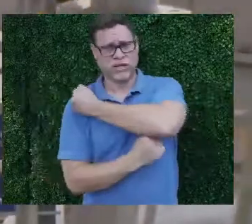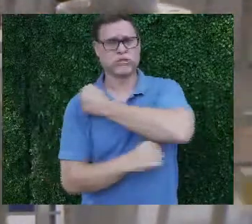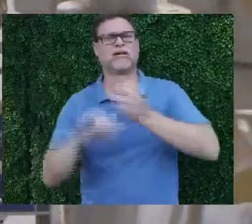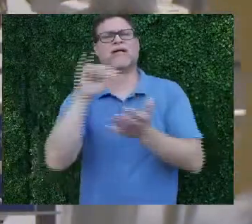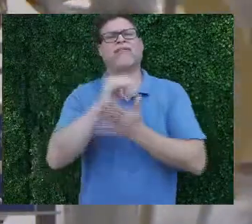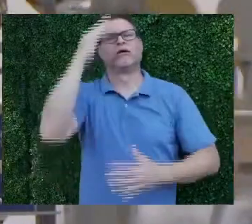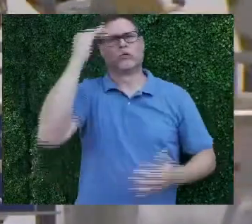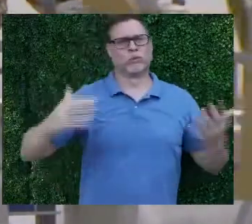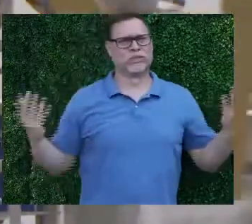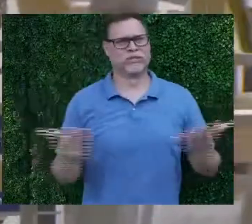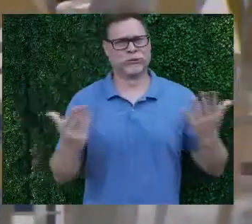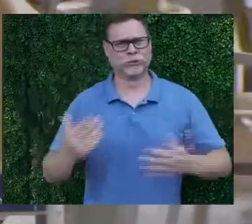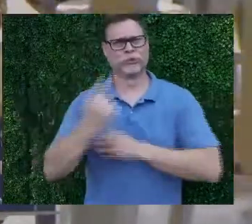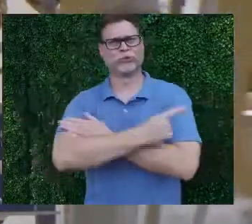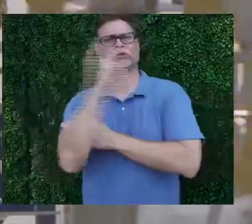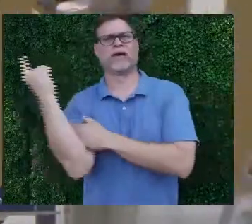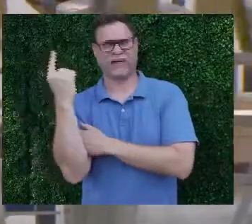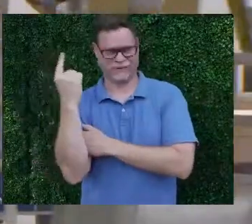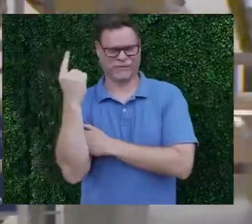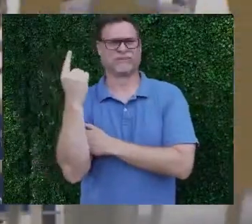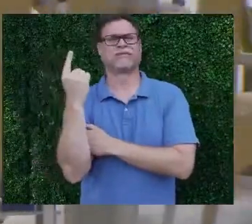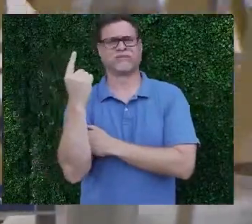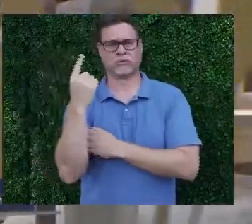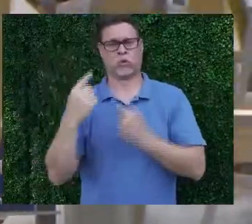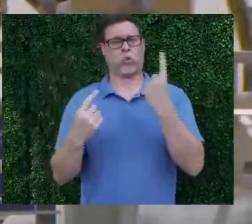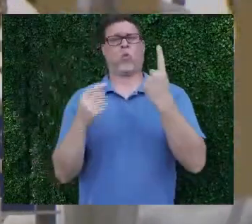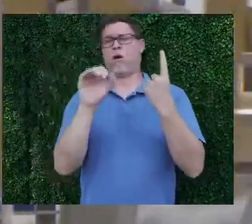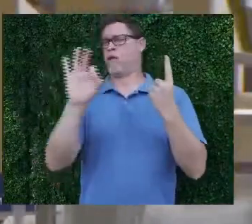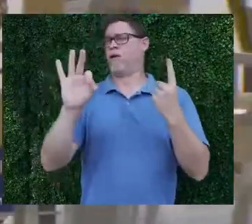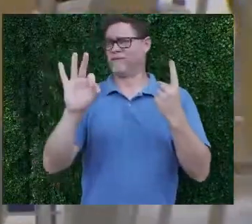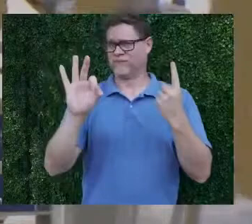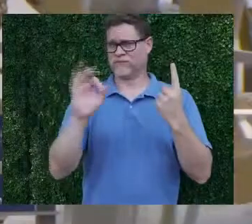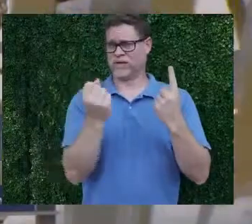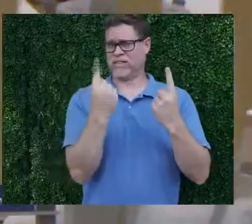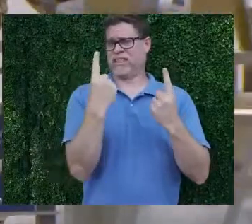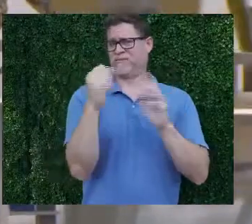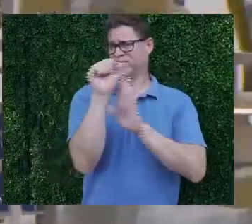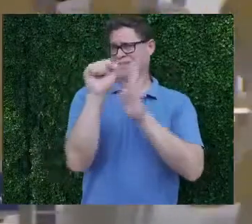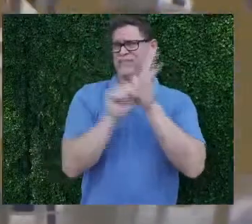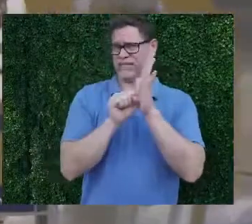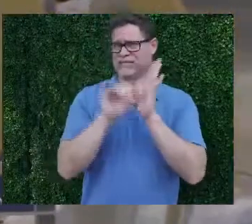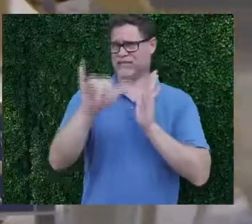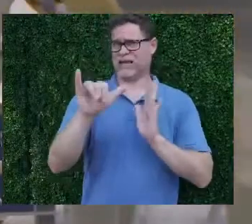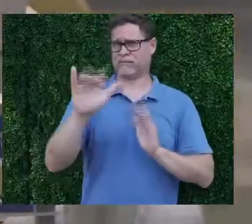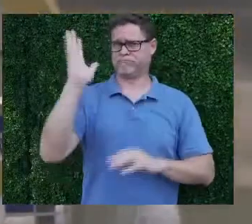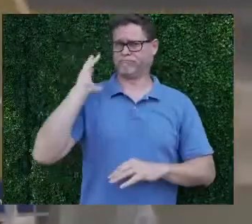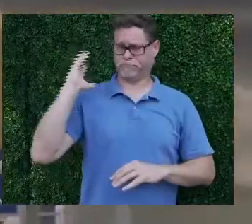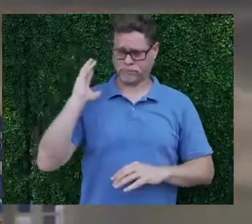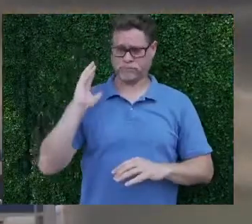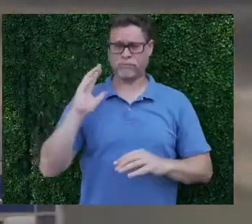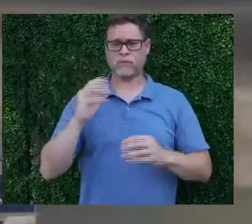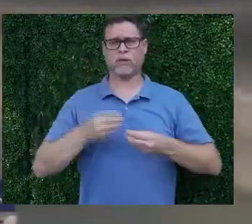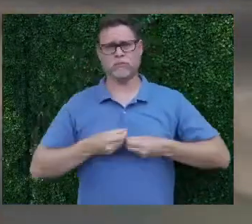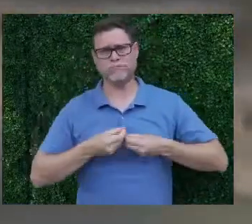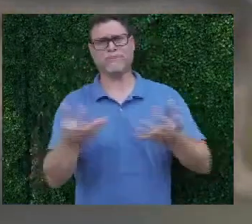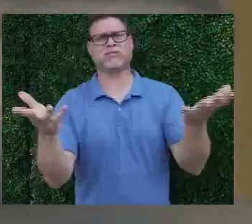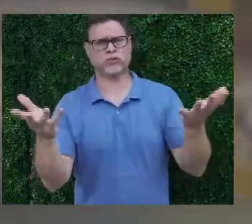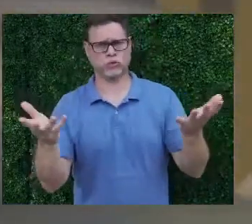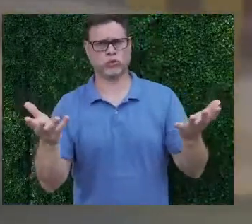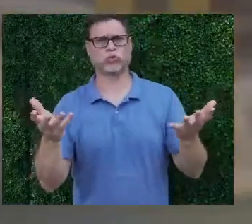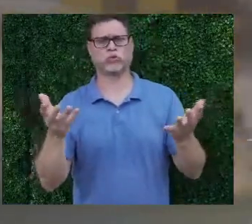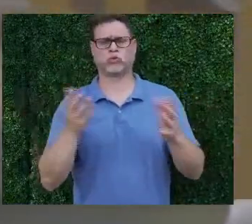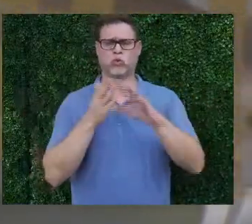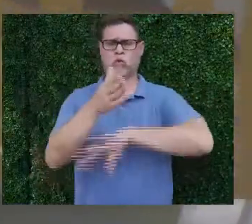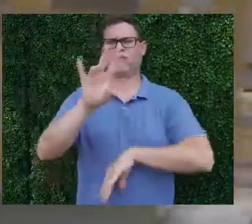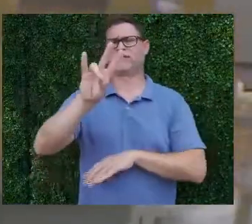we're here today. We were one of just 11 states at the time to administer